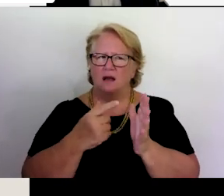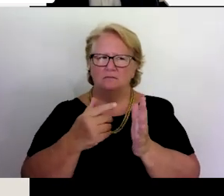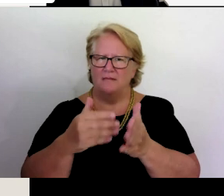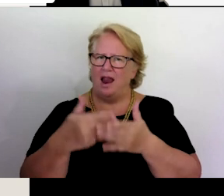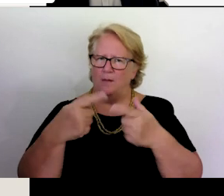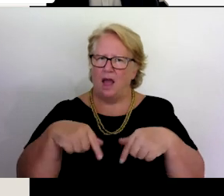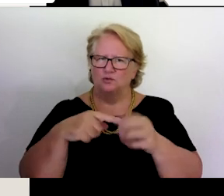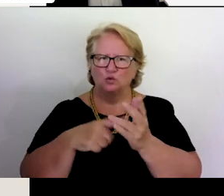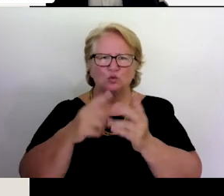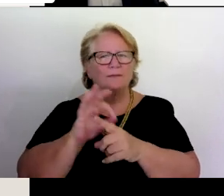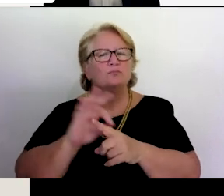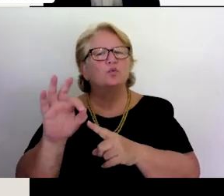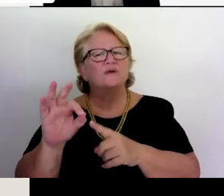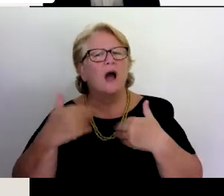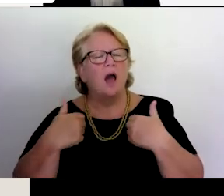intellectual disability.